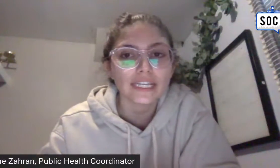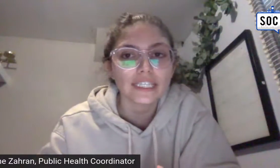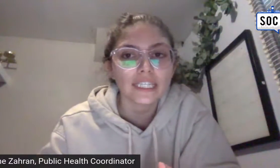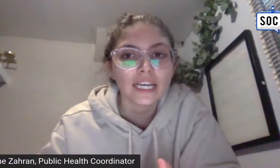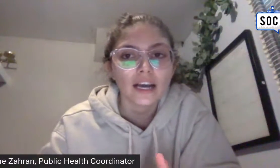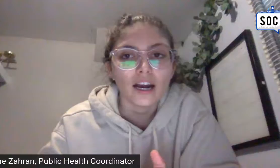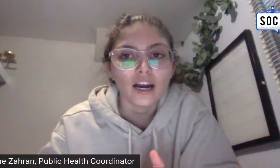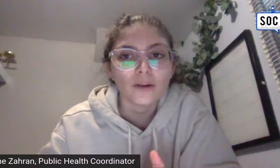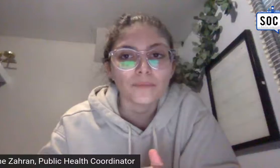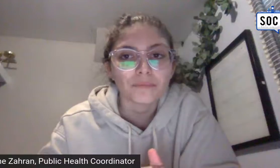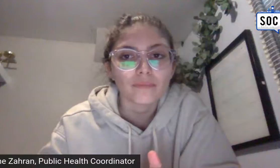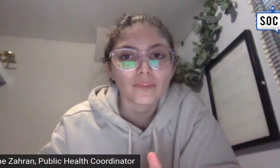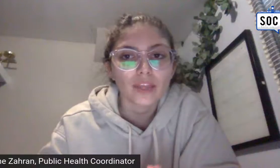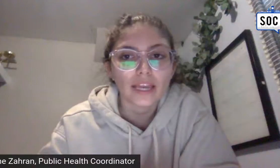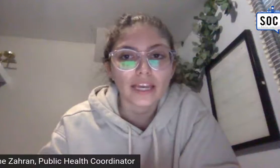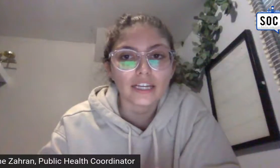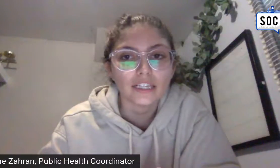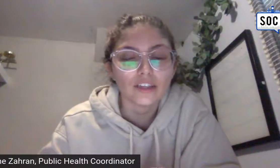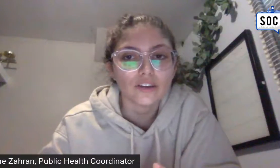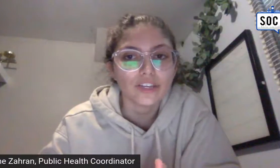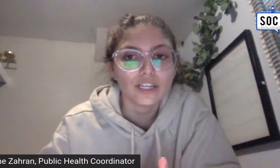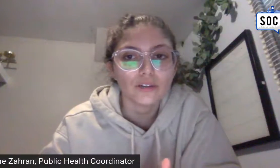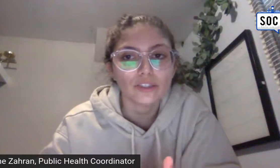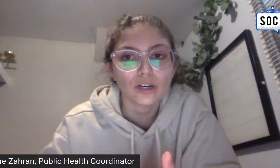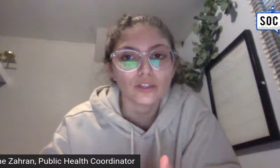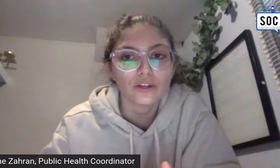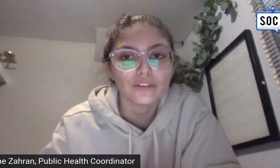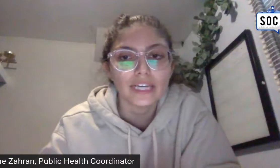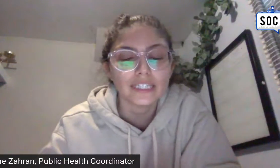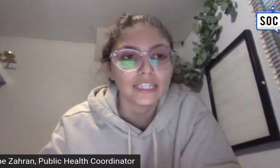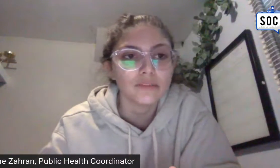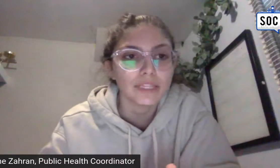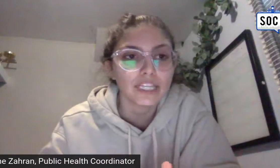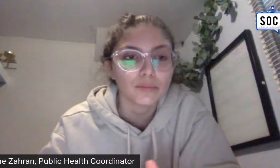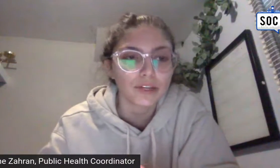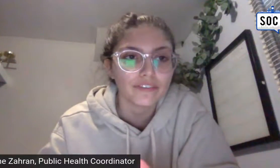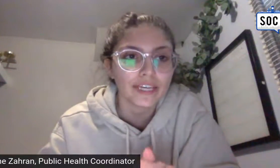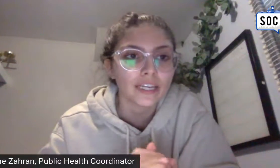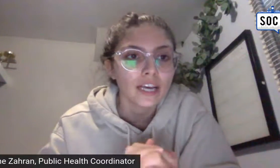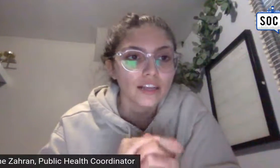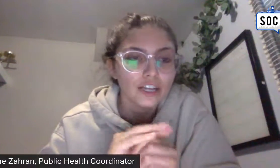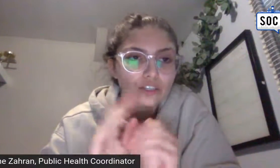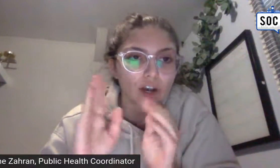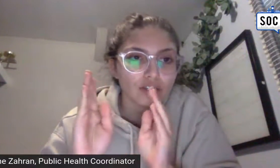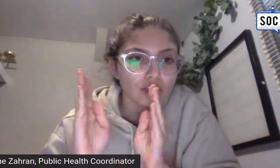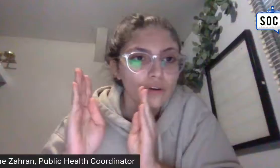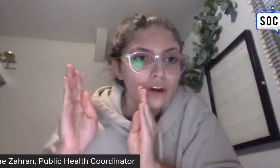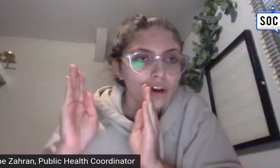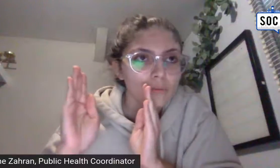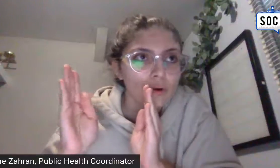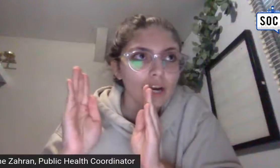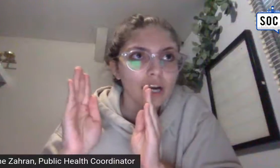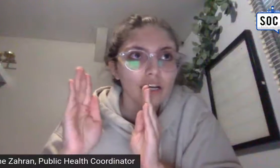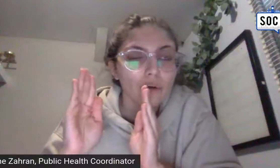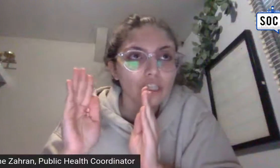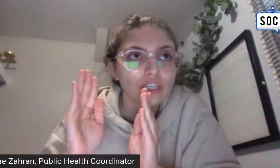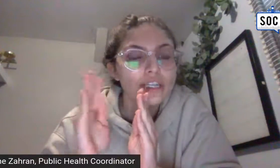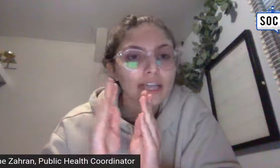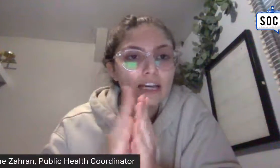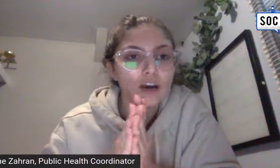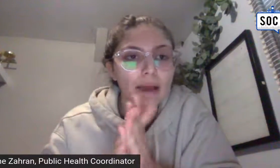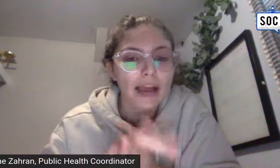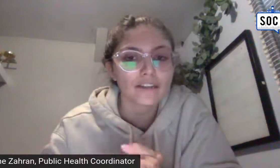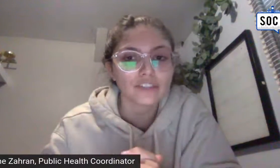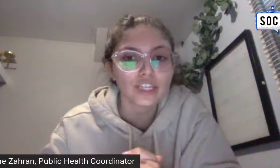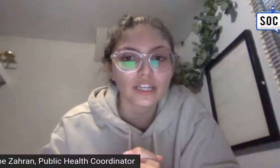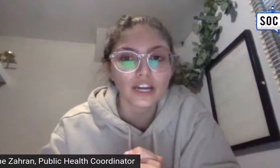you guys. And the video is called COVID-19 Media Briefing. There's also more questions